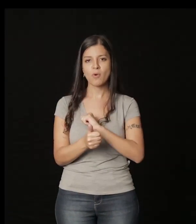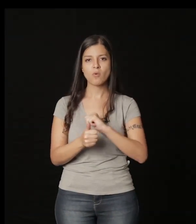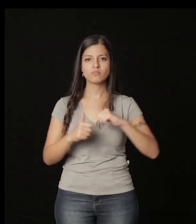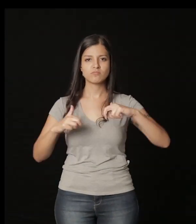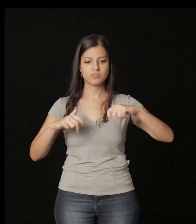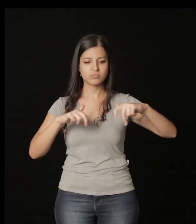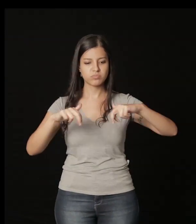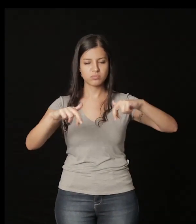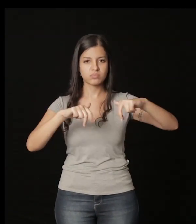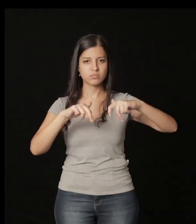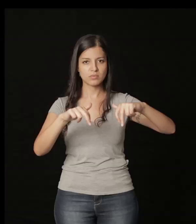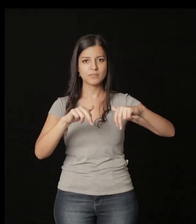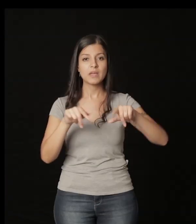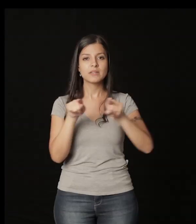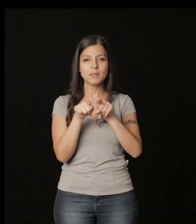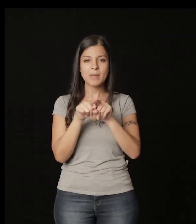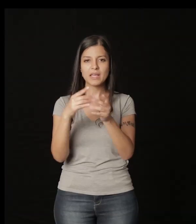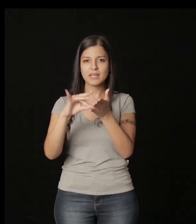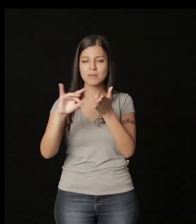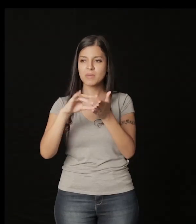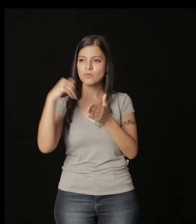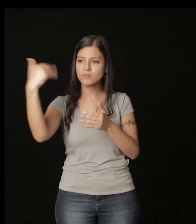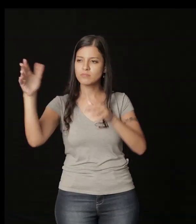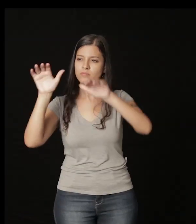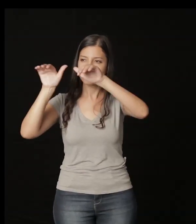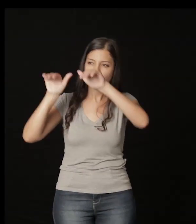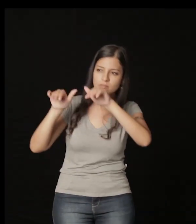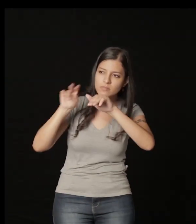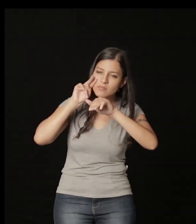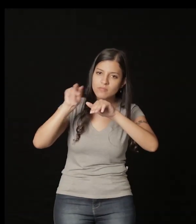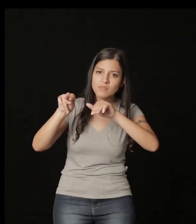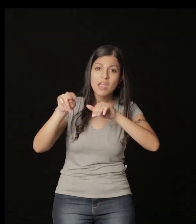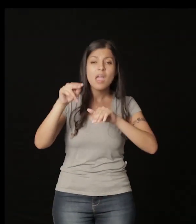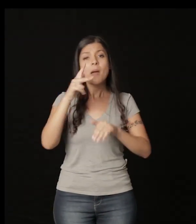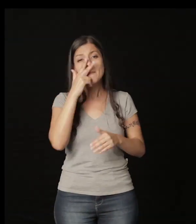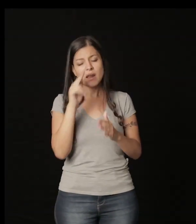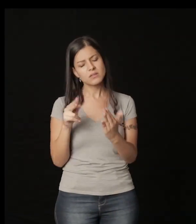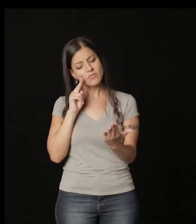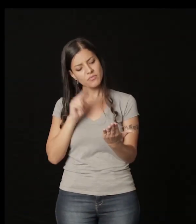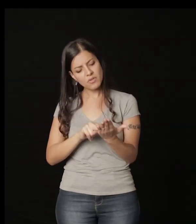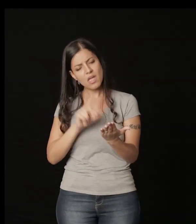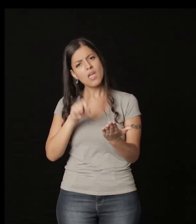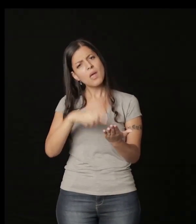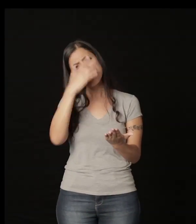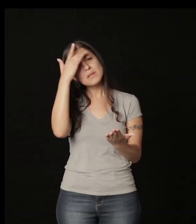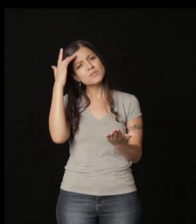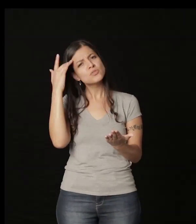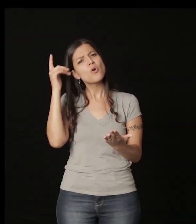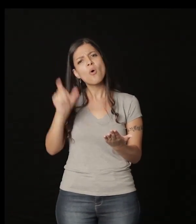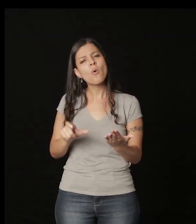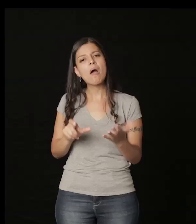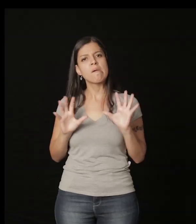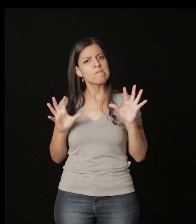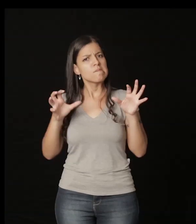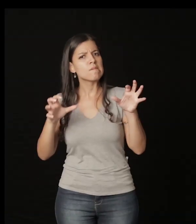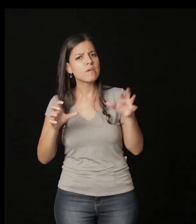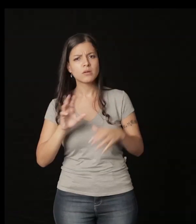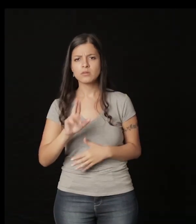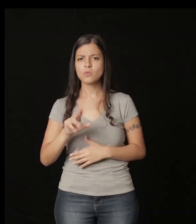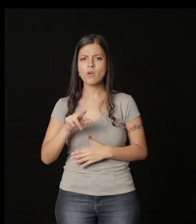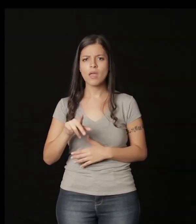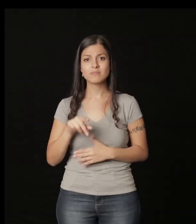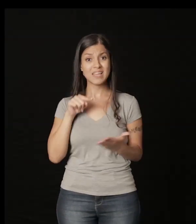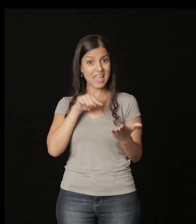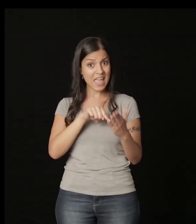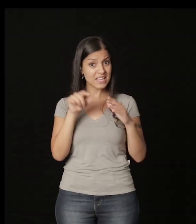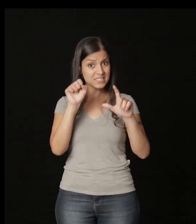football with their friends behind the enemy lines. You see people, you know, you don't see monsters. And those kind